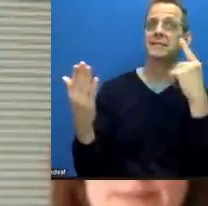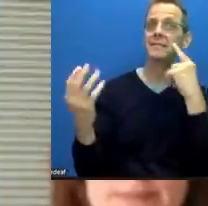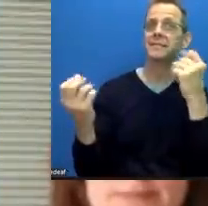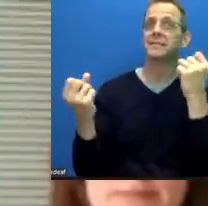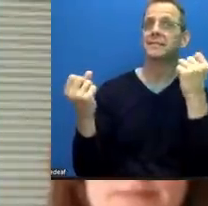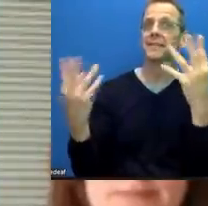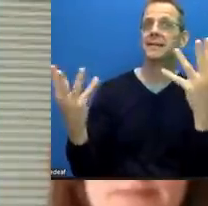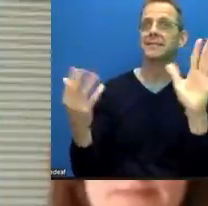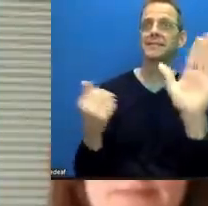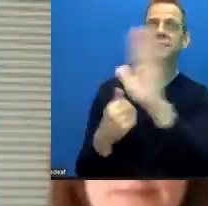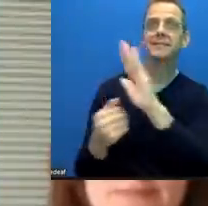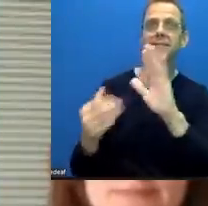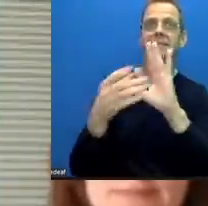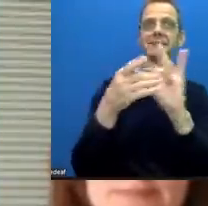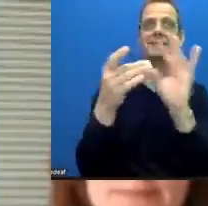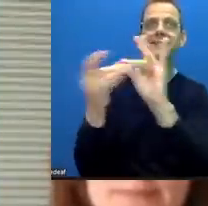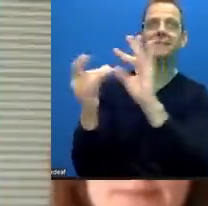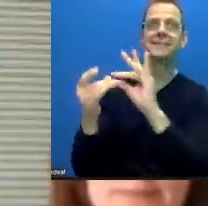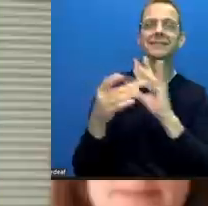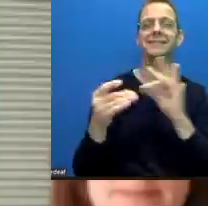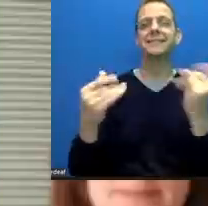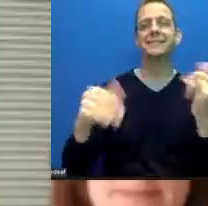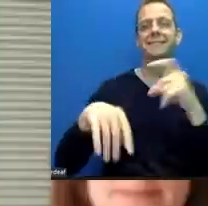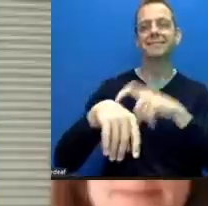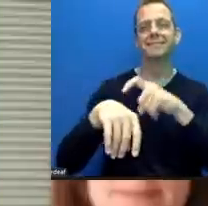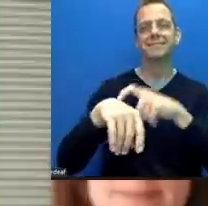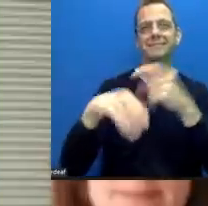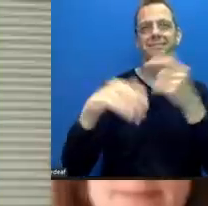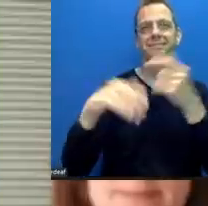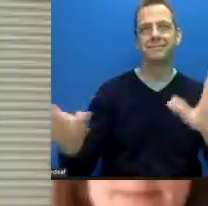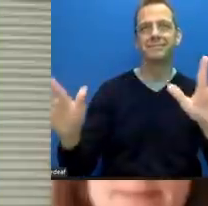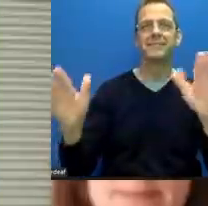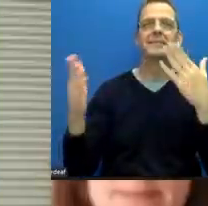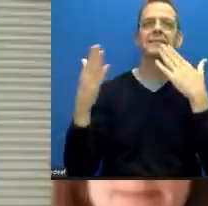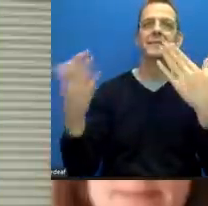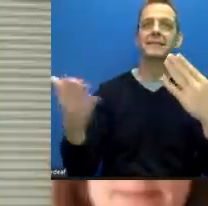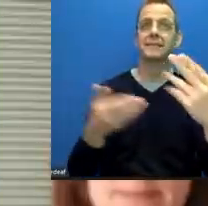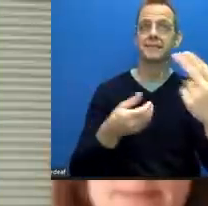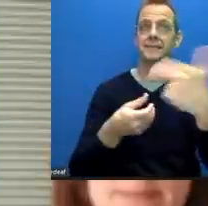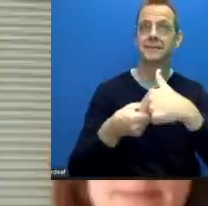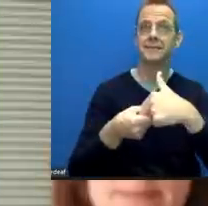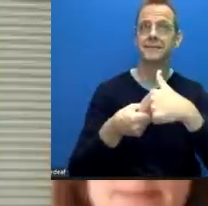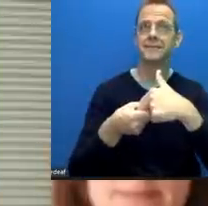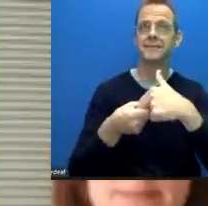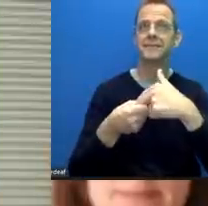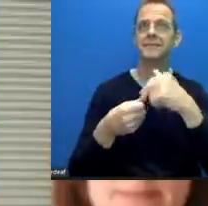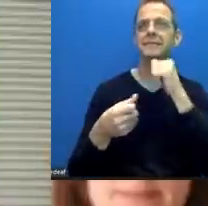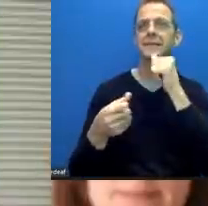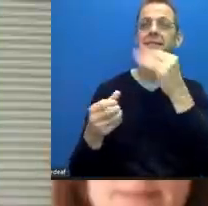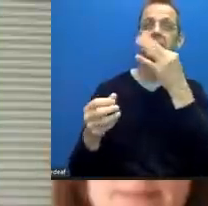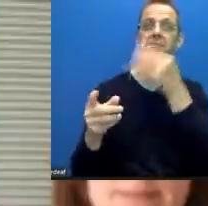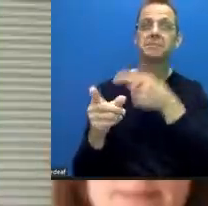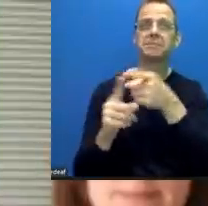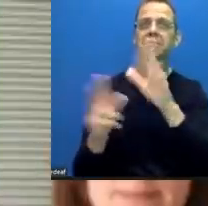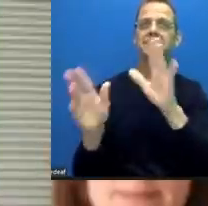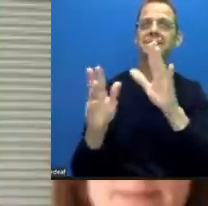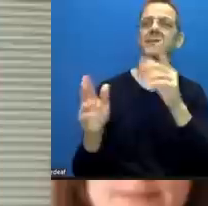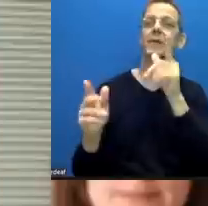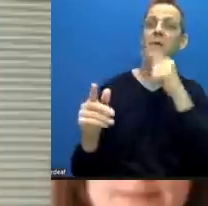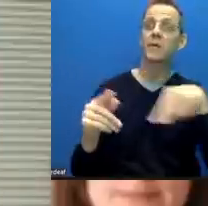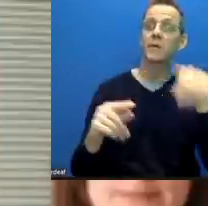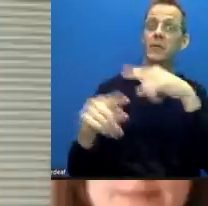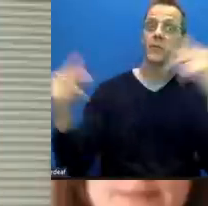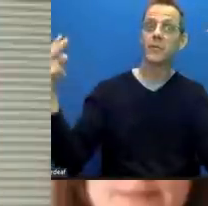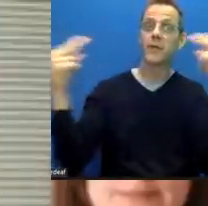today. Thank you so very much, everyone, for joining us, not just our experts on the panel, but everyone who is watching